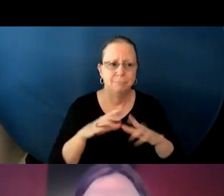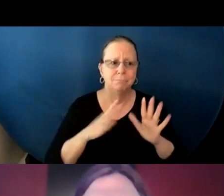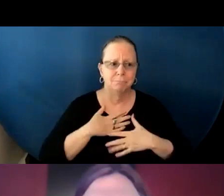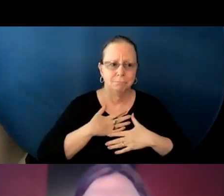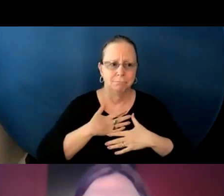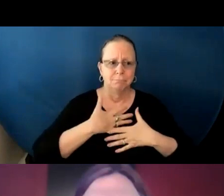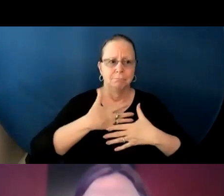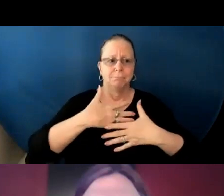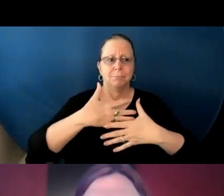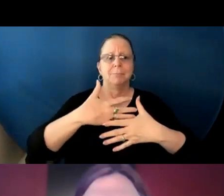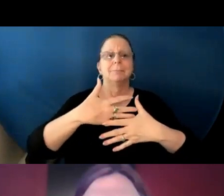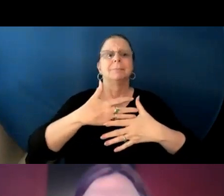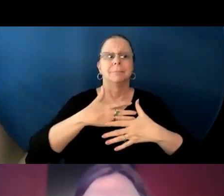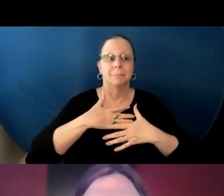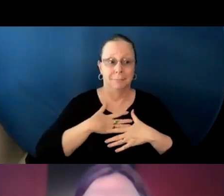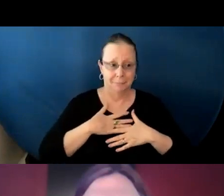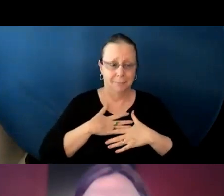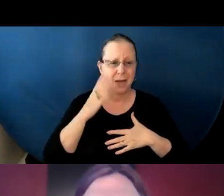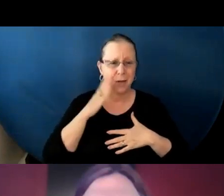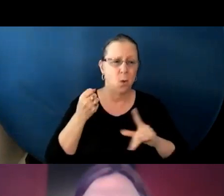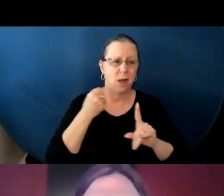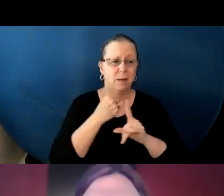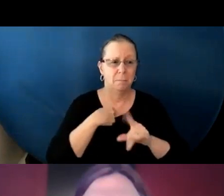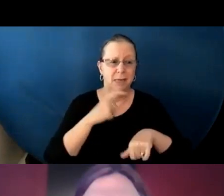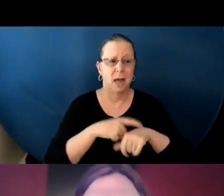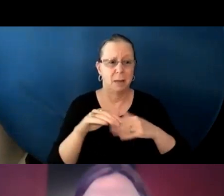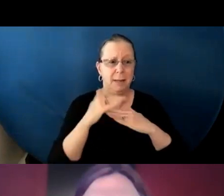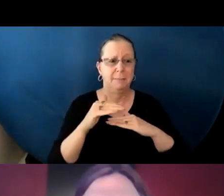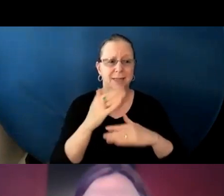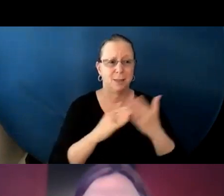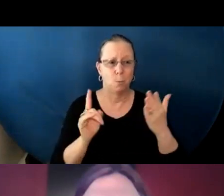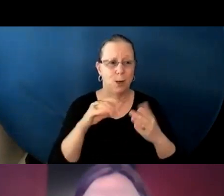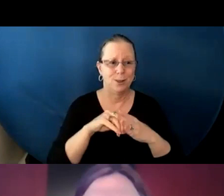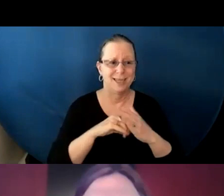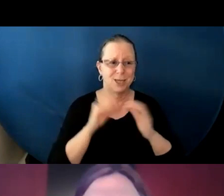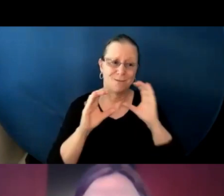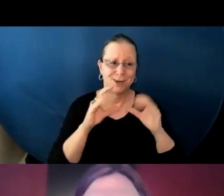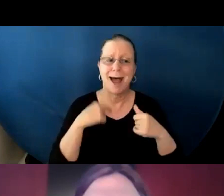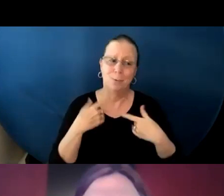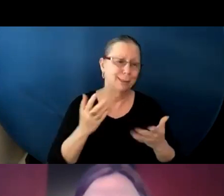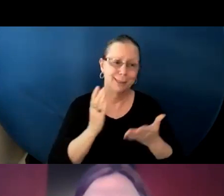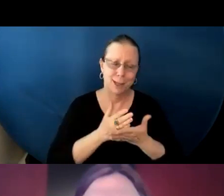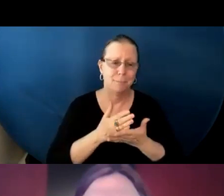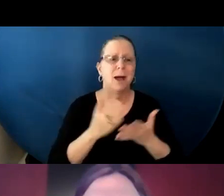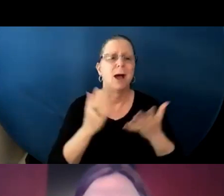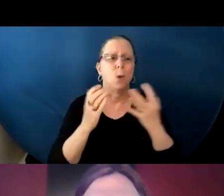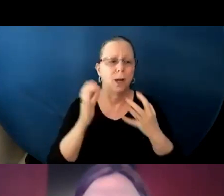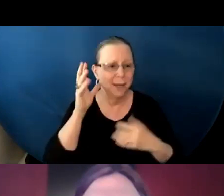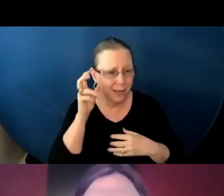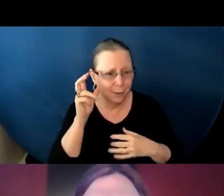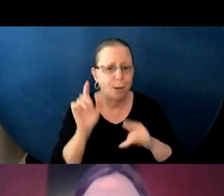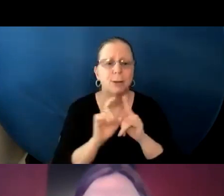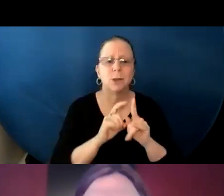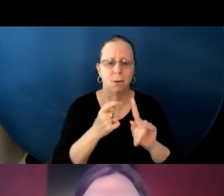breath. And I know that I've hit my time limit somewhere in this conversation. So I'm going to stop because I want to hear also from